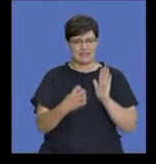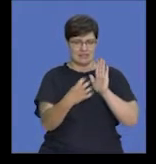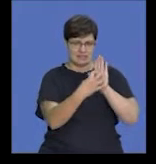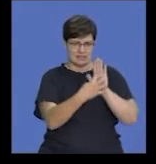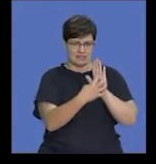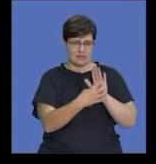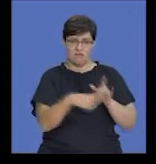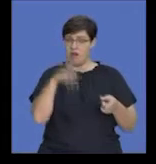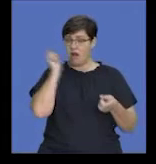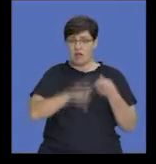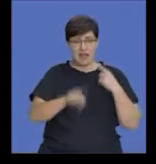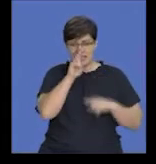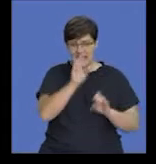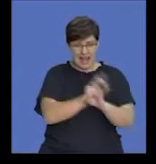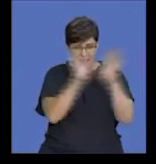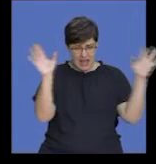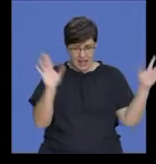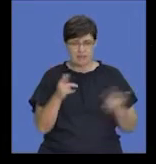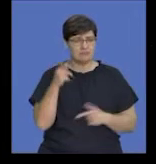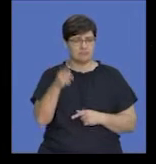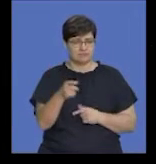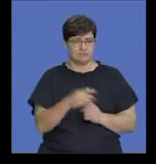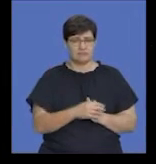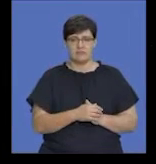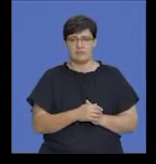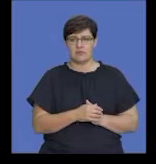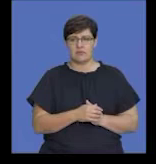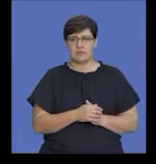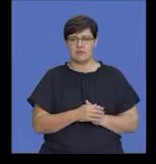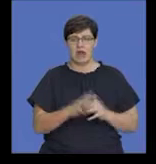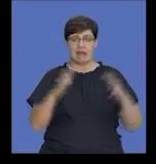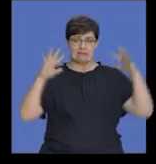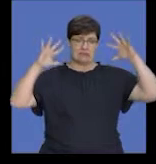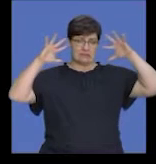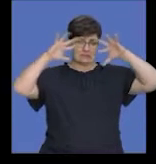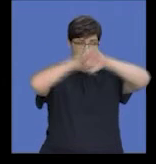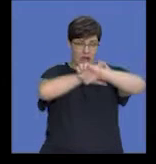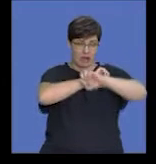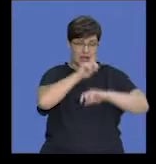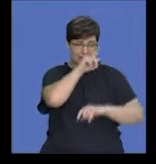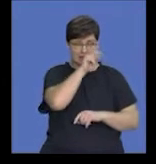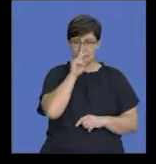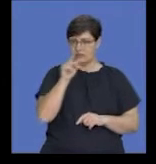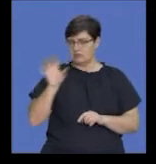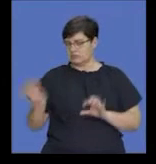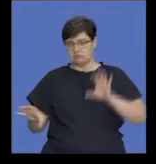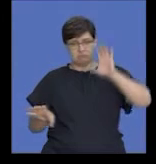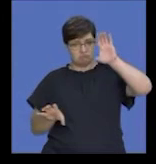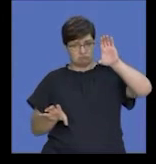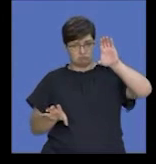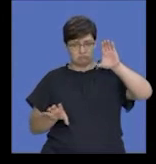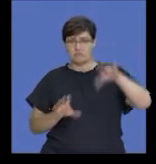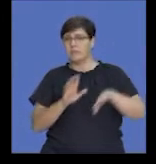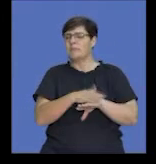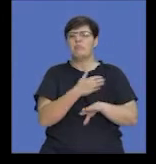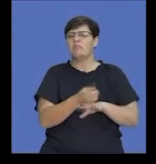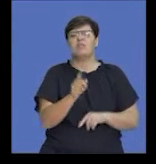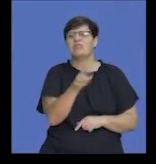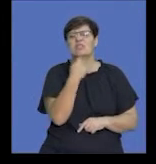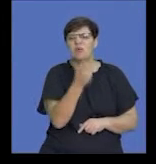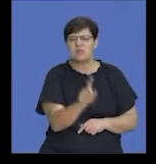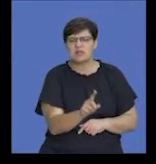you. If you can't see very clearly, the darker part here and here are